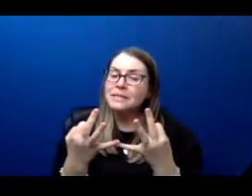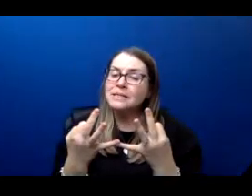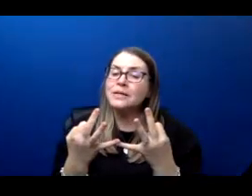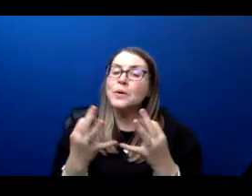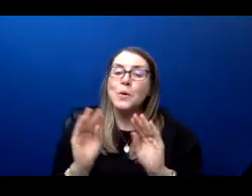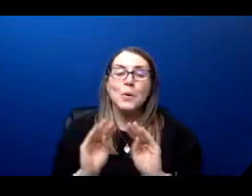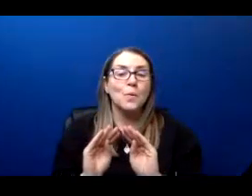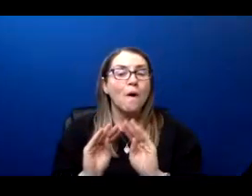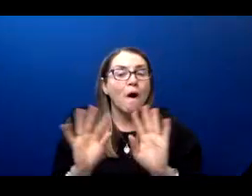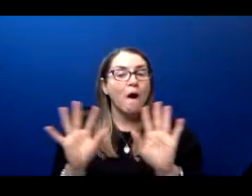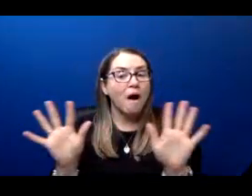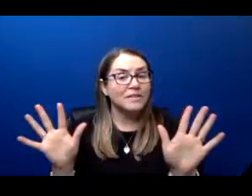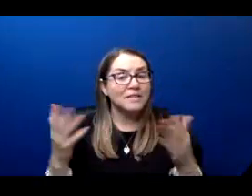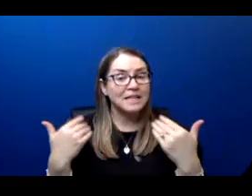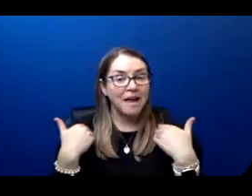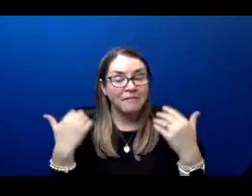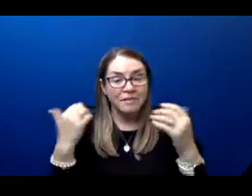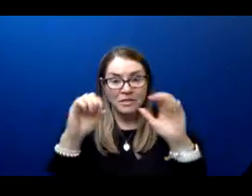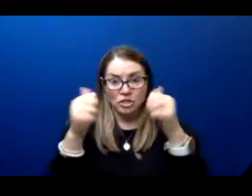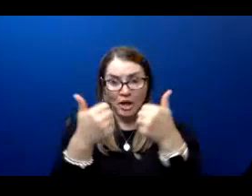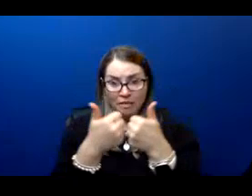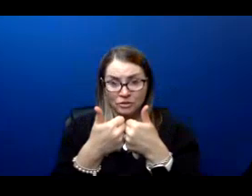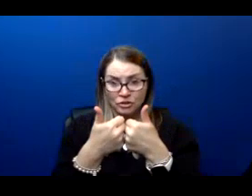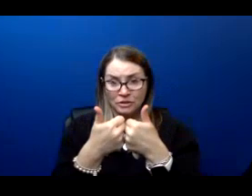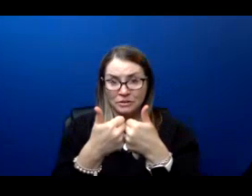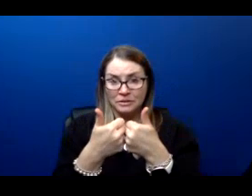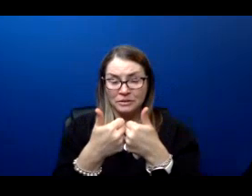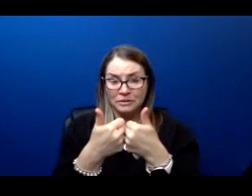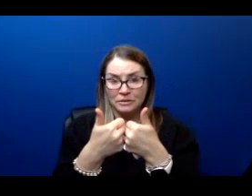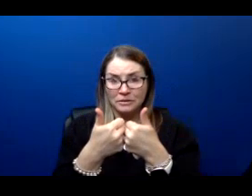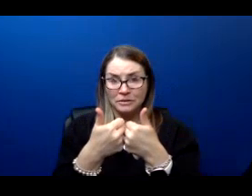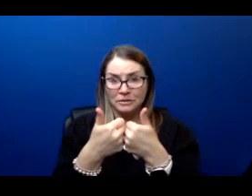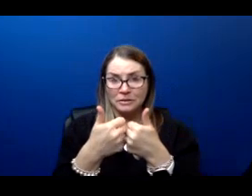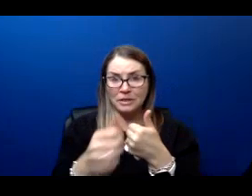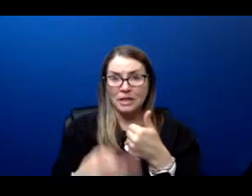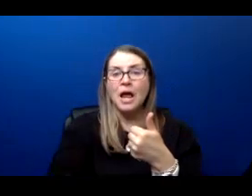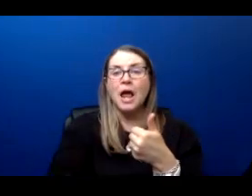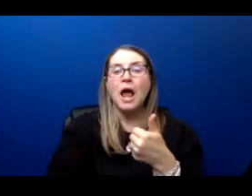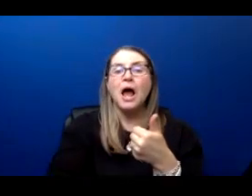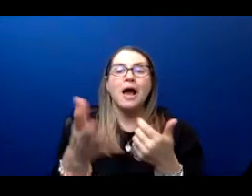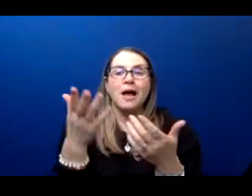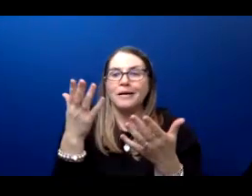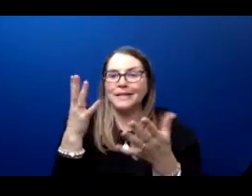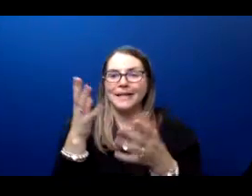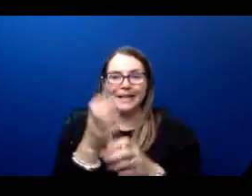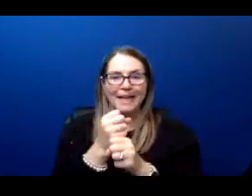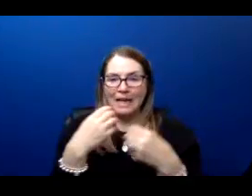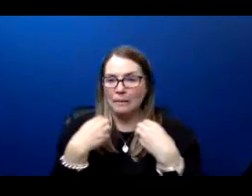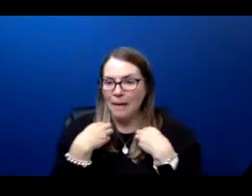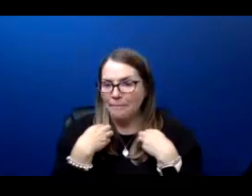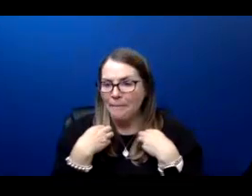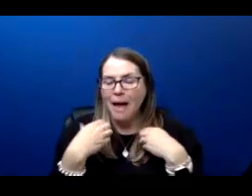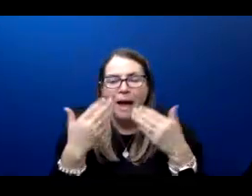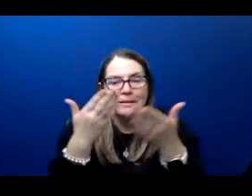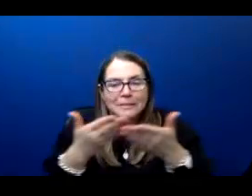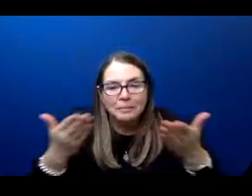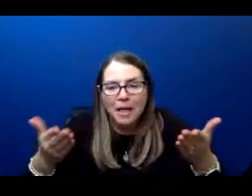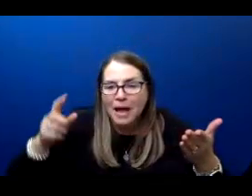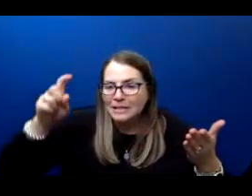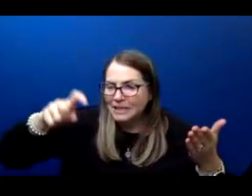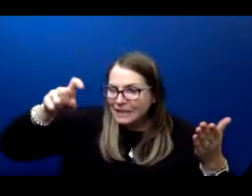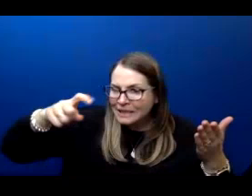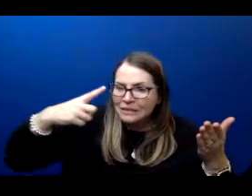obviously, would have challenges around, getting a backpack and the supplies that they need for their children. Do